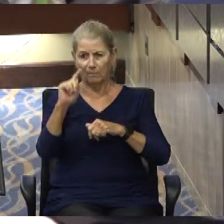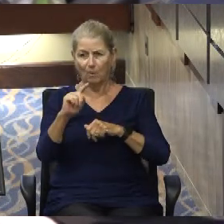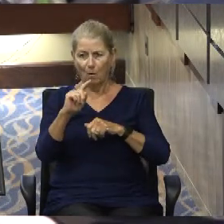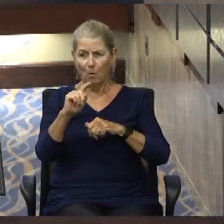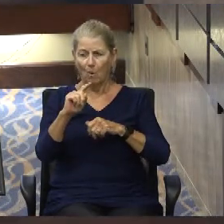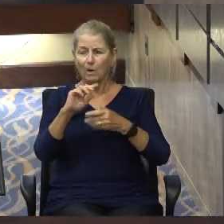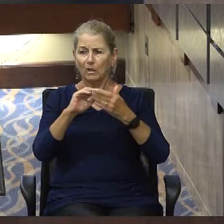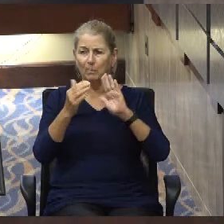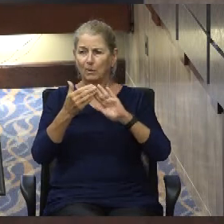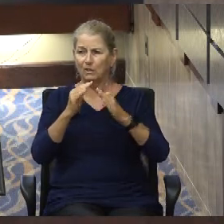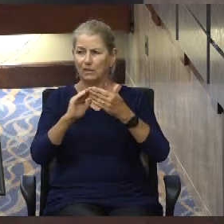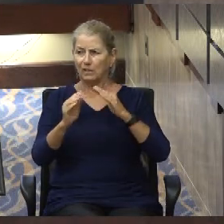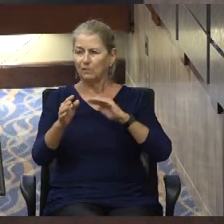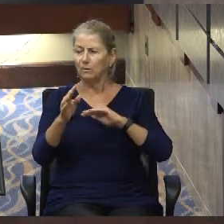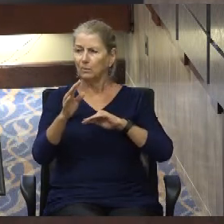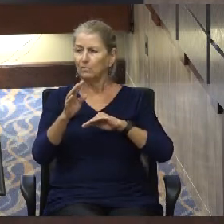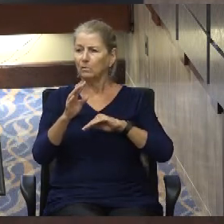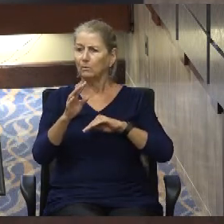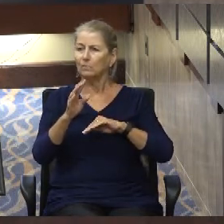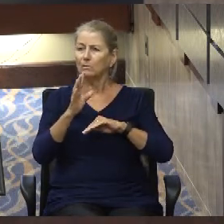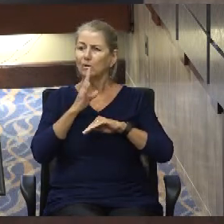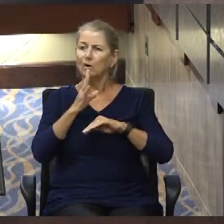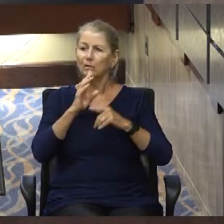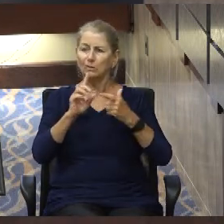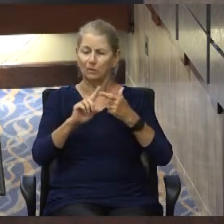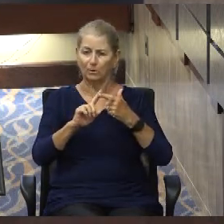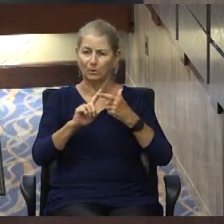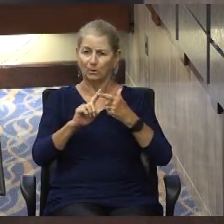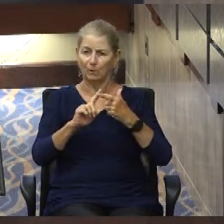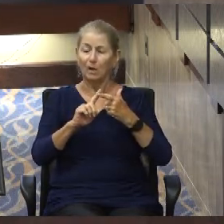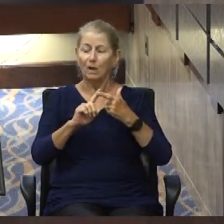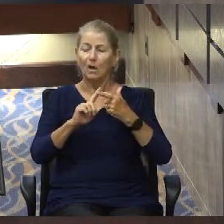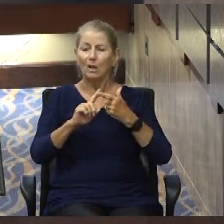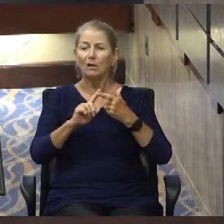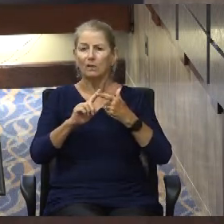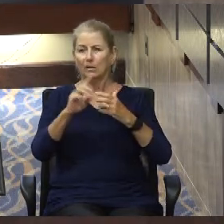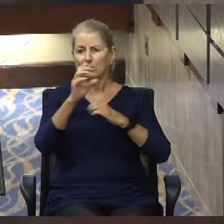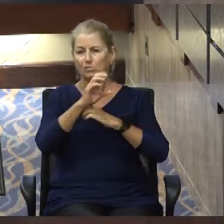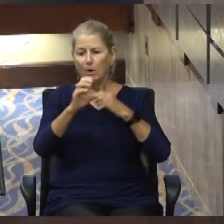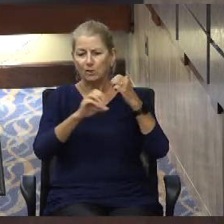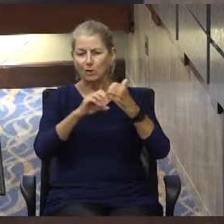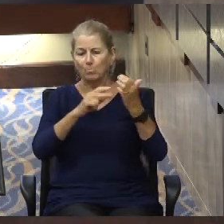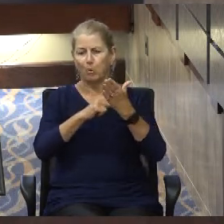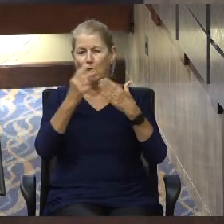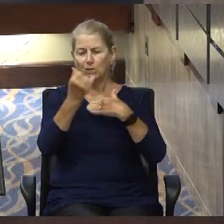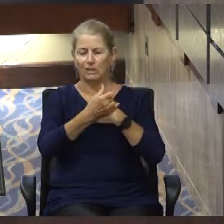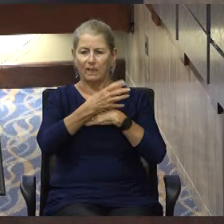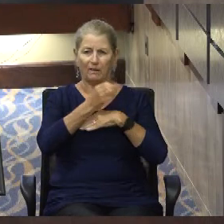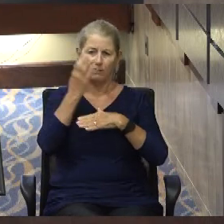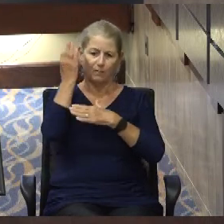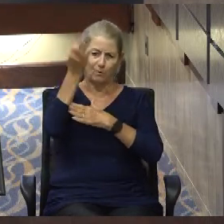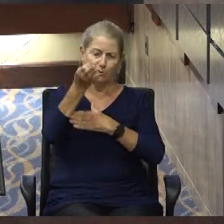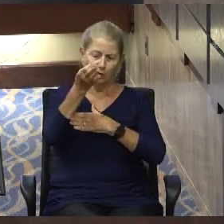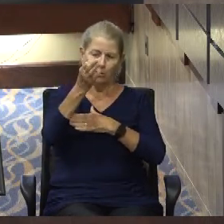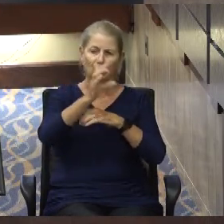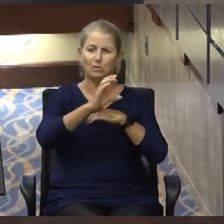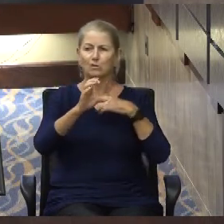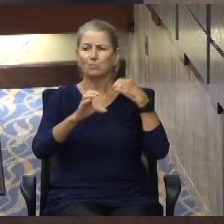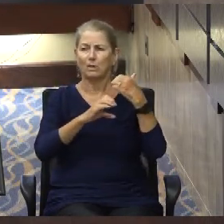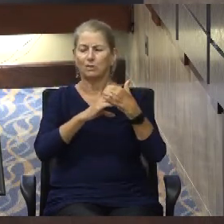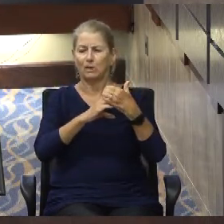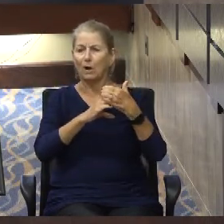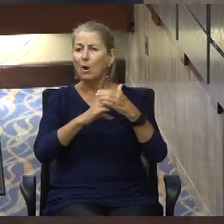into the current construction projects and future construction projects we'll look at with regard to streetscape and streetscape